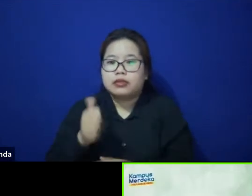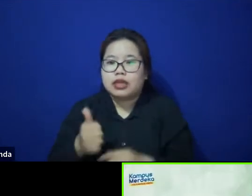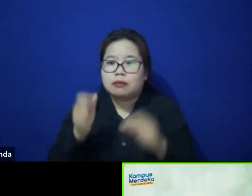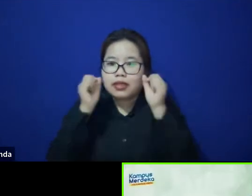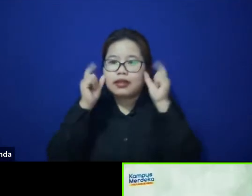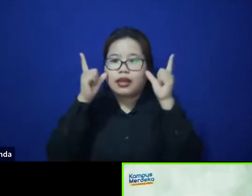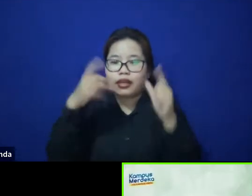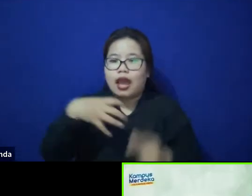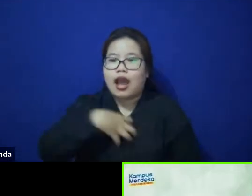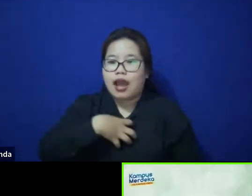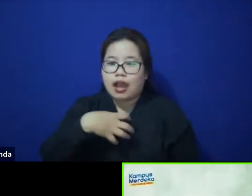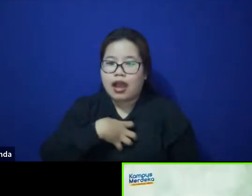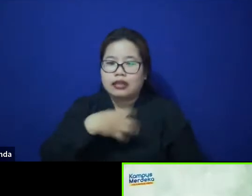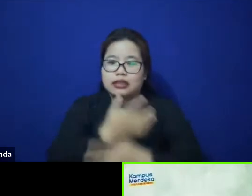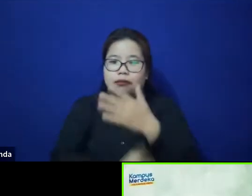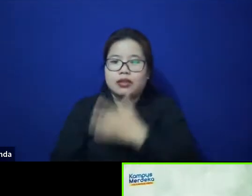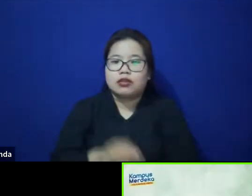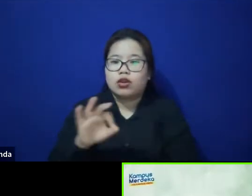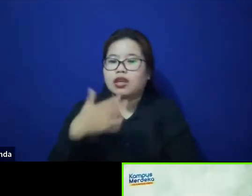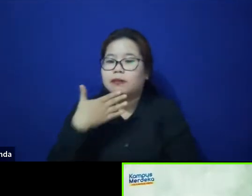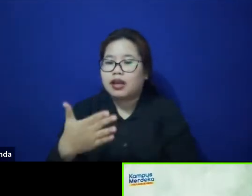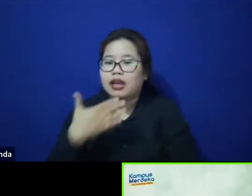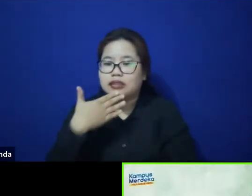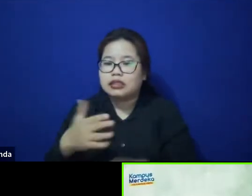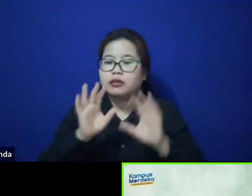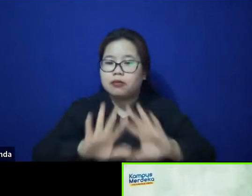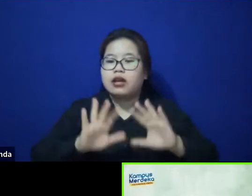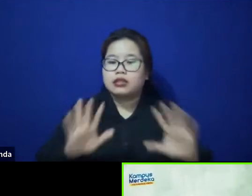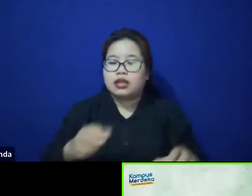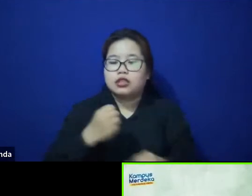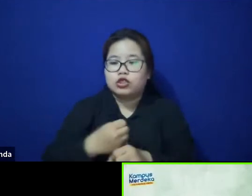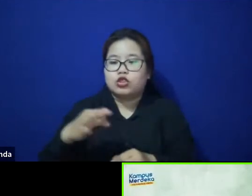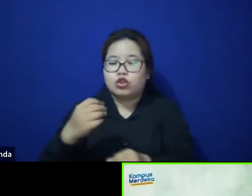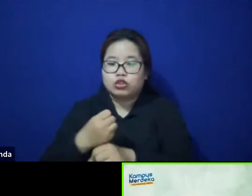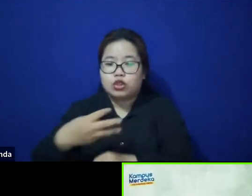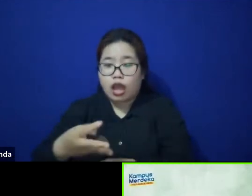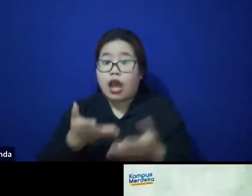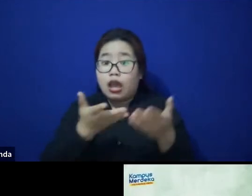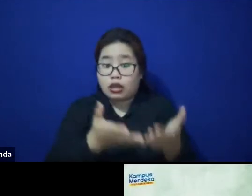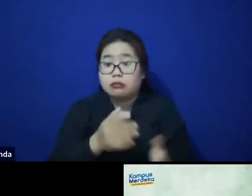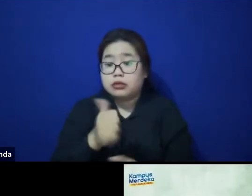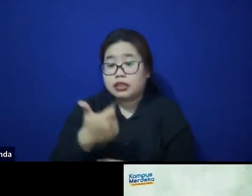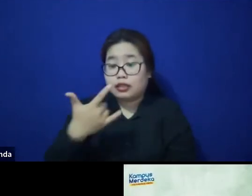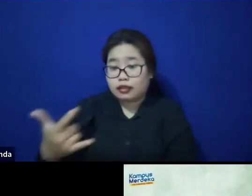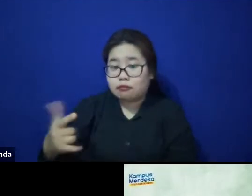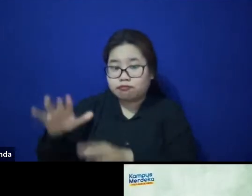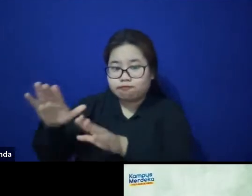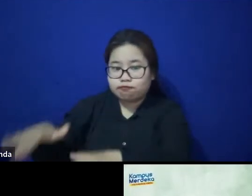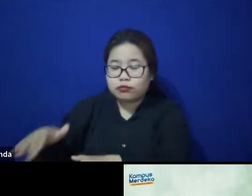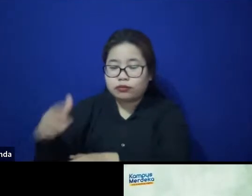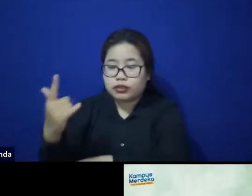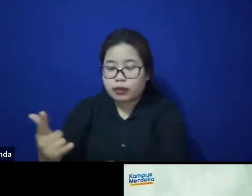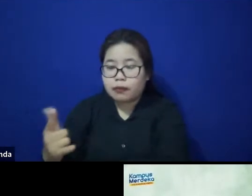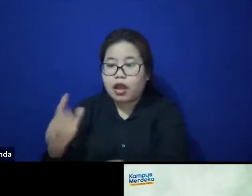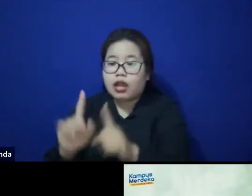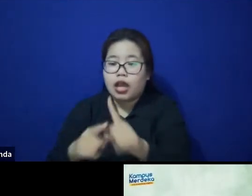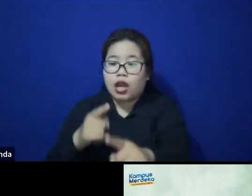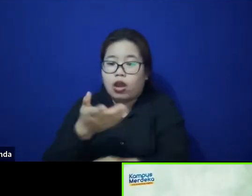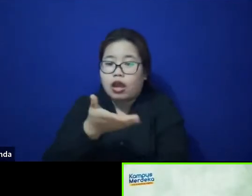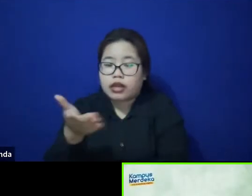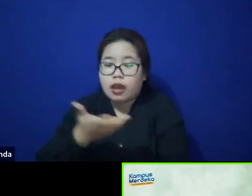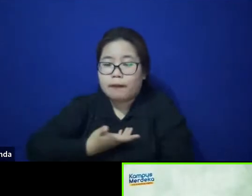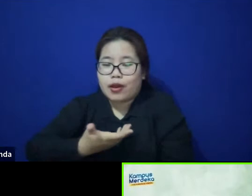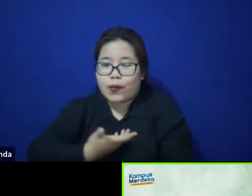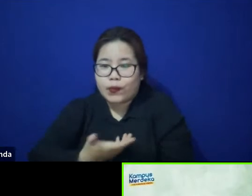George. You can stay if you want, but if you would like to leave, it's okay. All